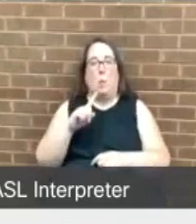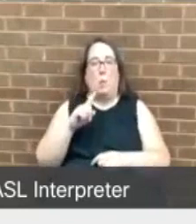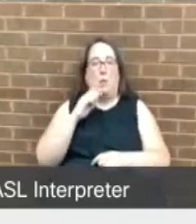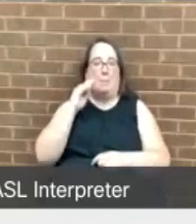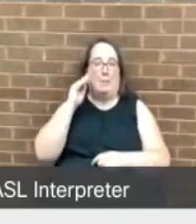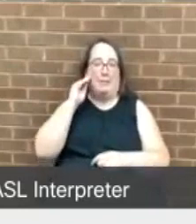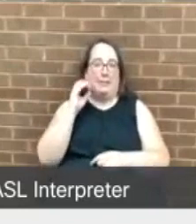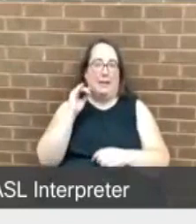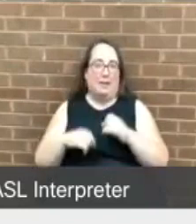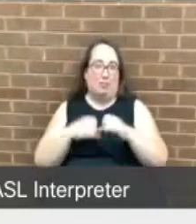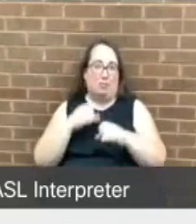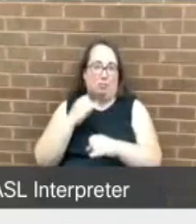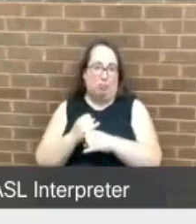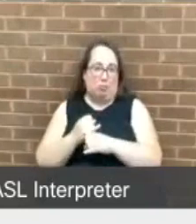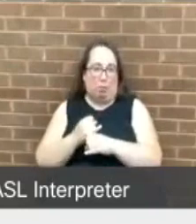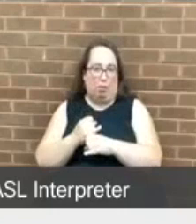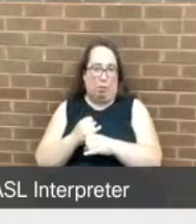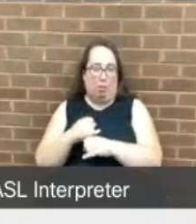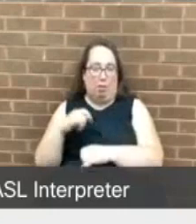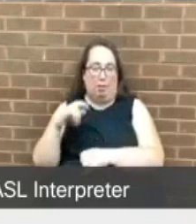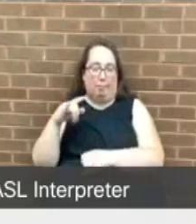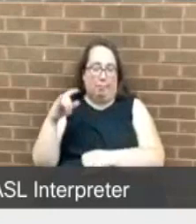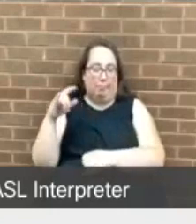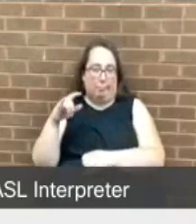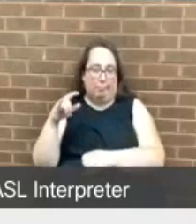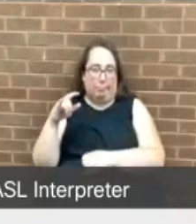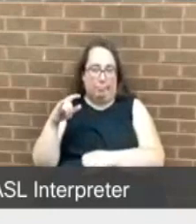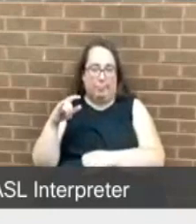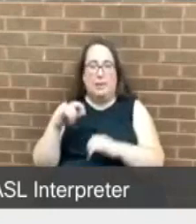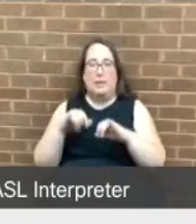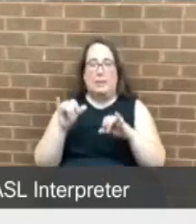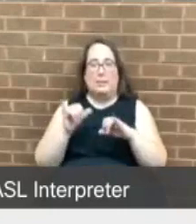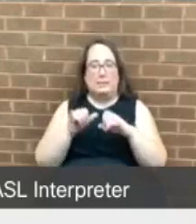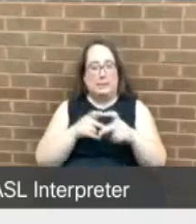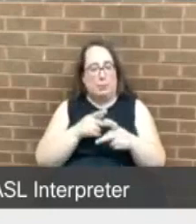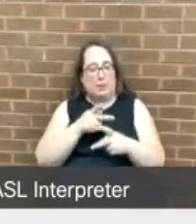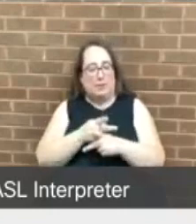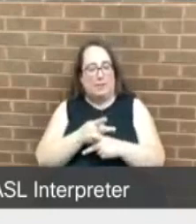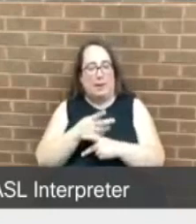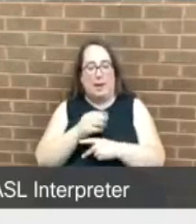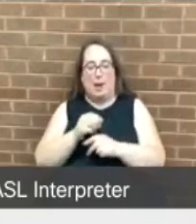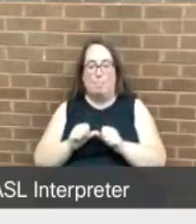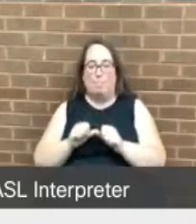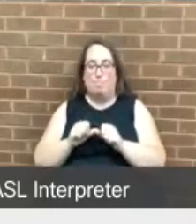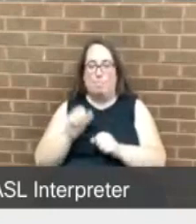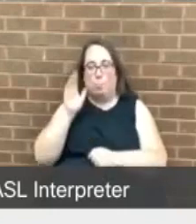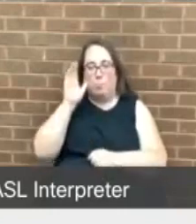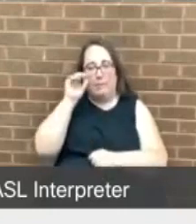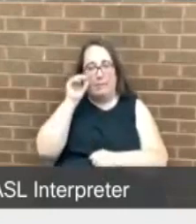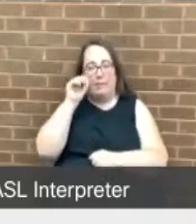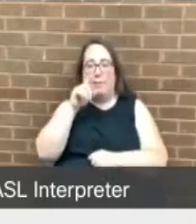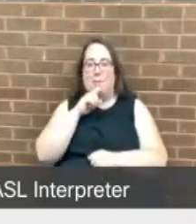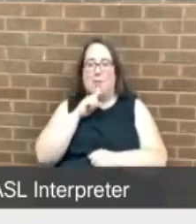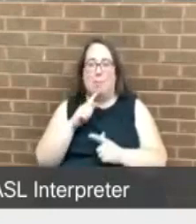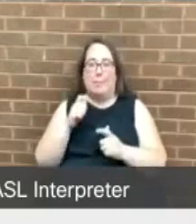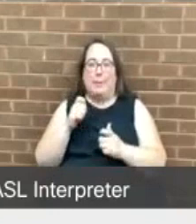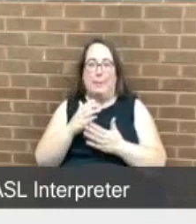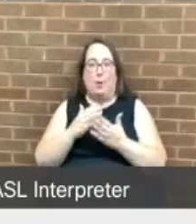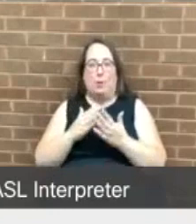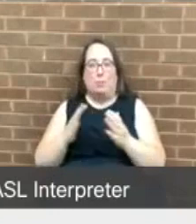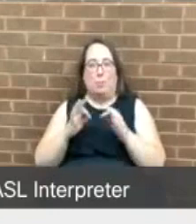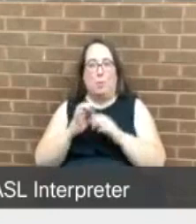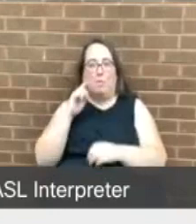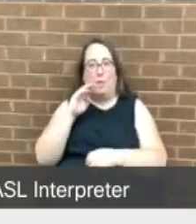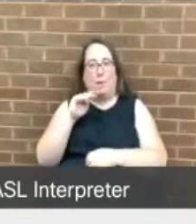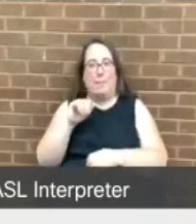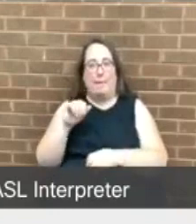and international air service. System preservation and resiliency are major focal points for MAA's capital